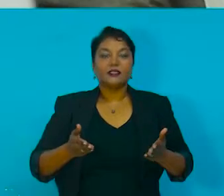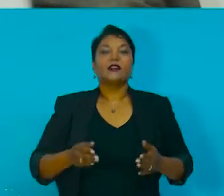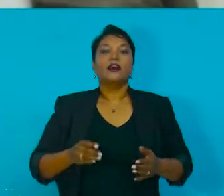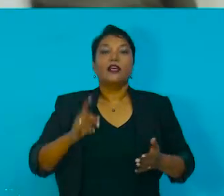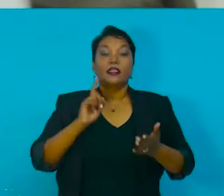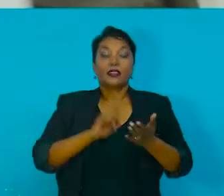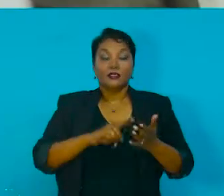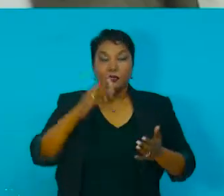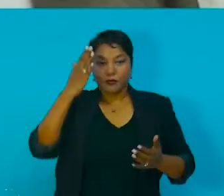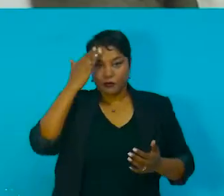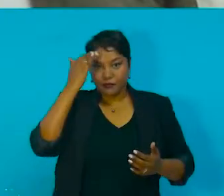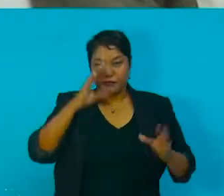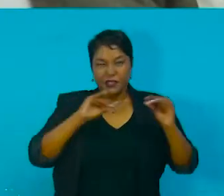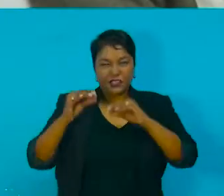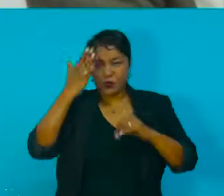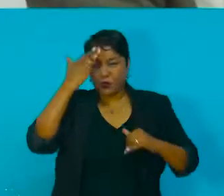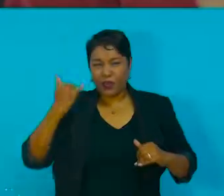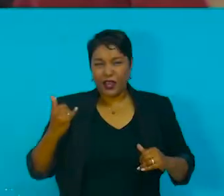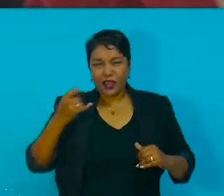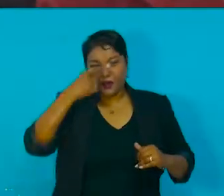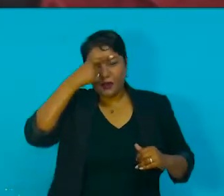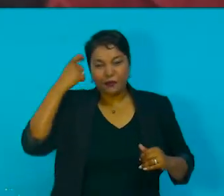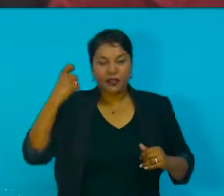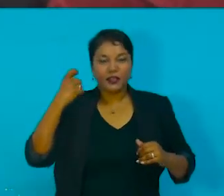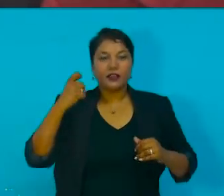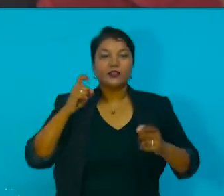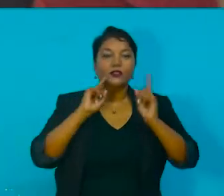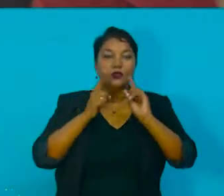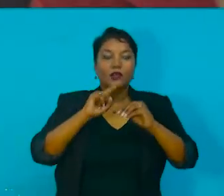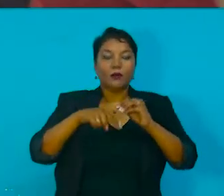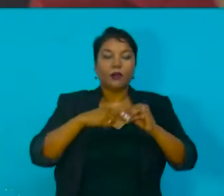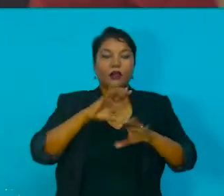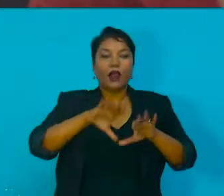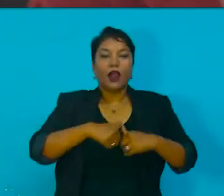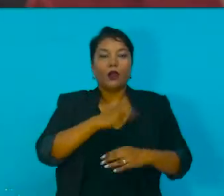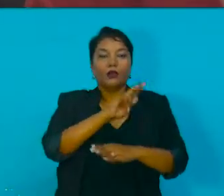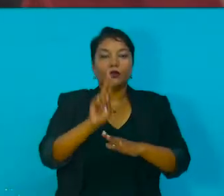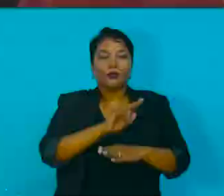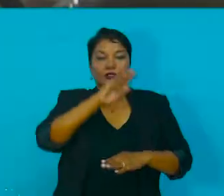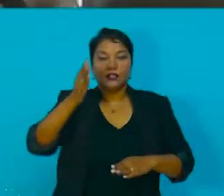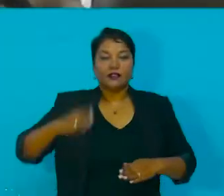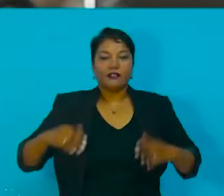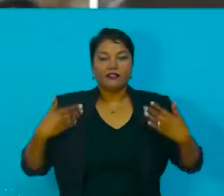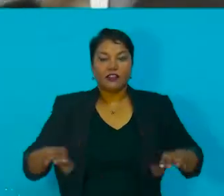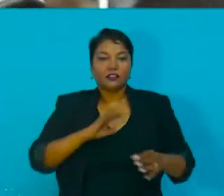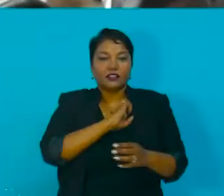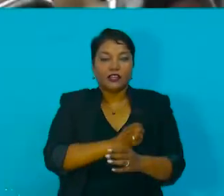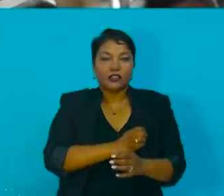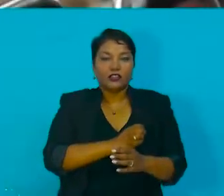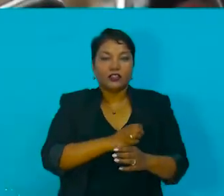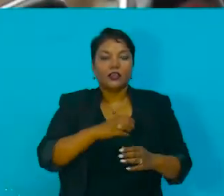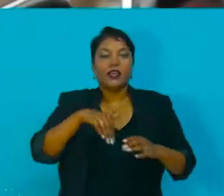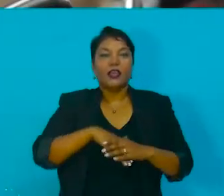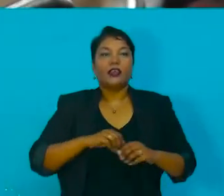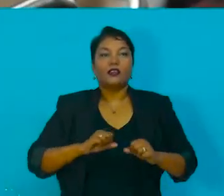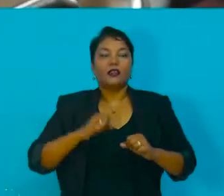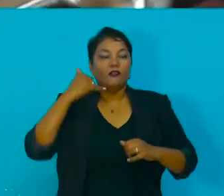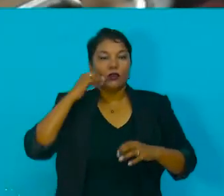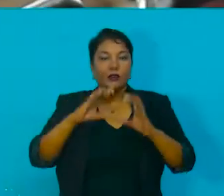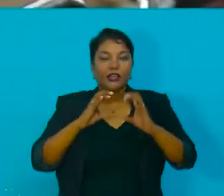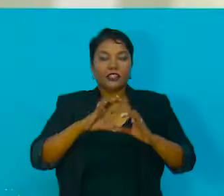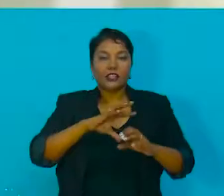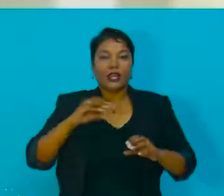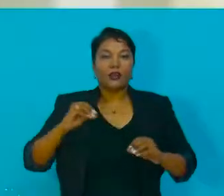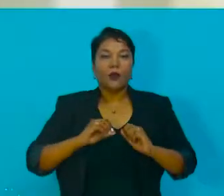future use of renewable energy technologies in the domestic telecommunications and broadcasting sectors and the potential